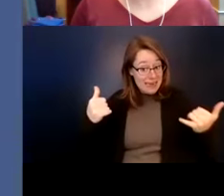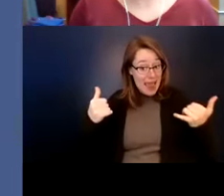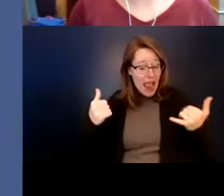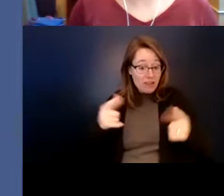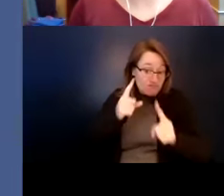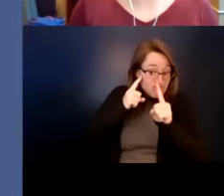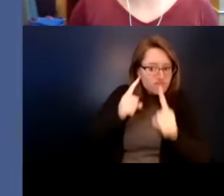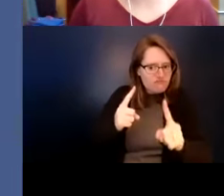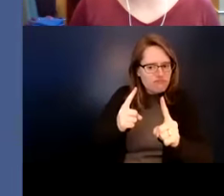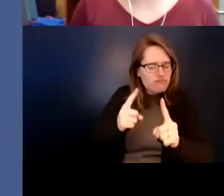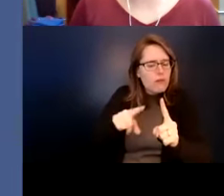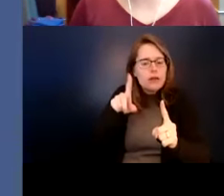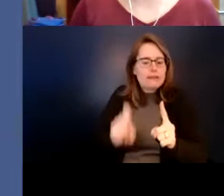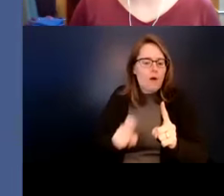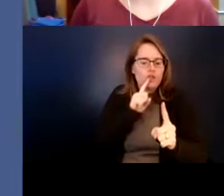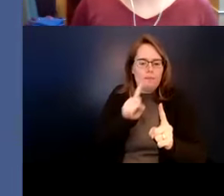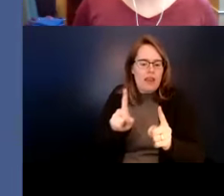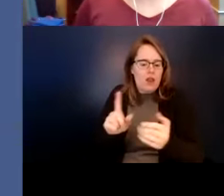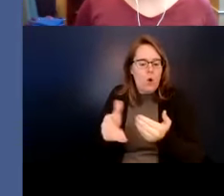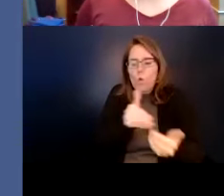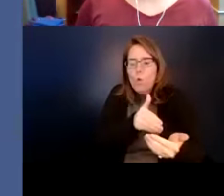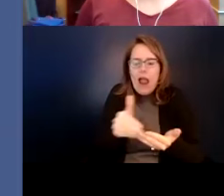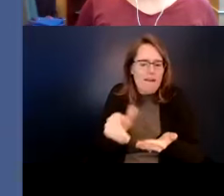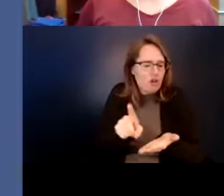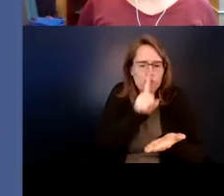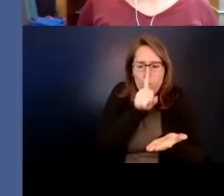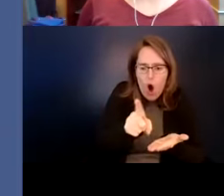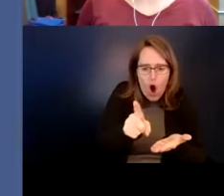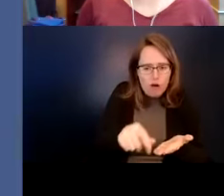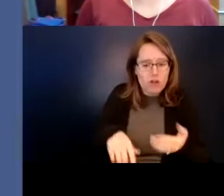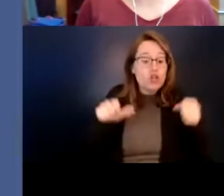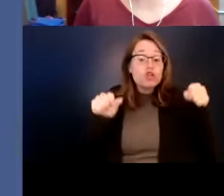where you're at, so you can engage with them as lightly and surface